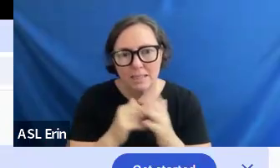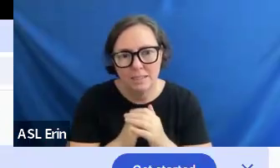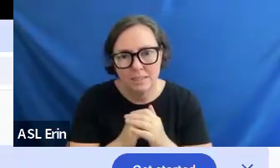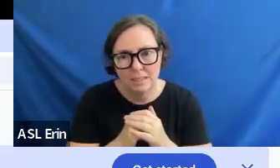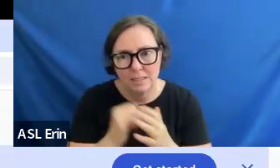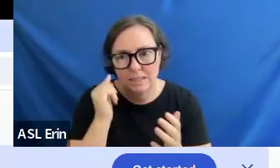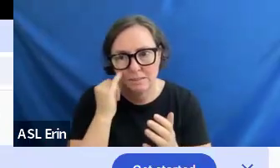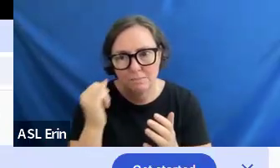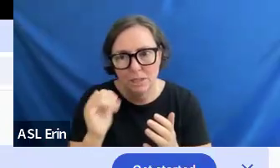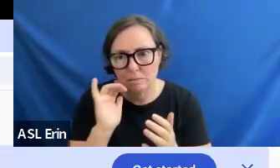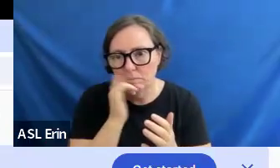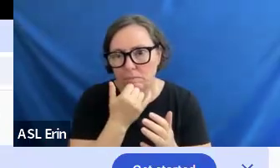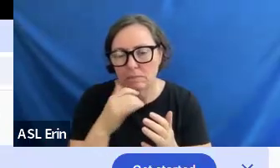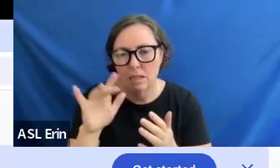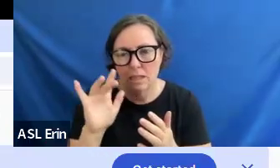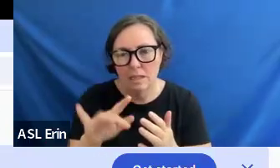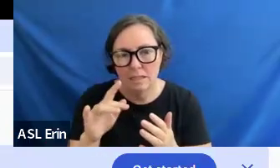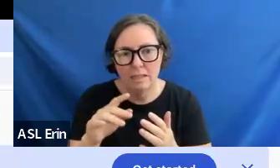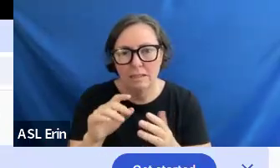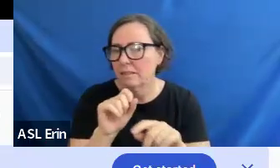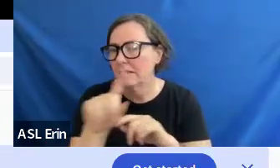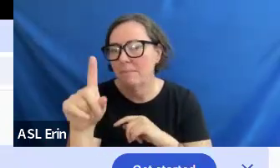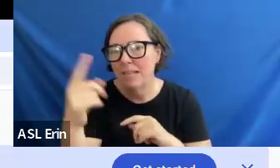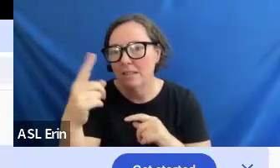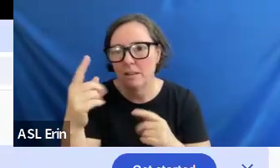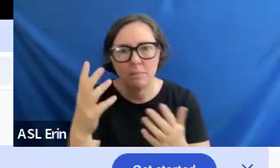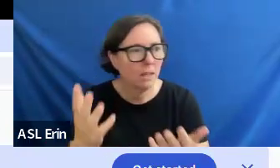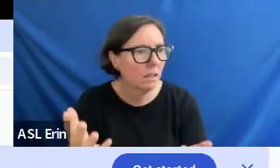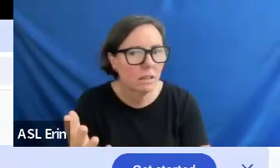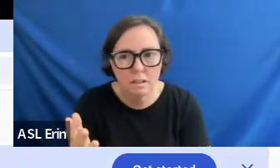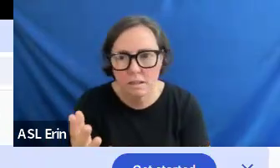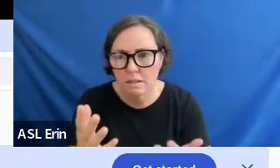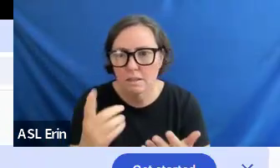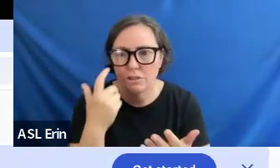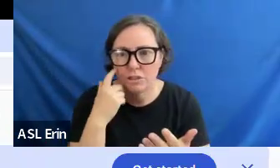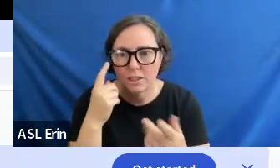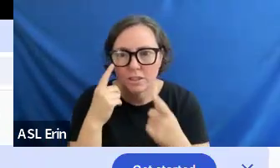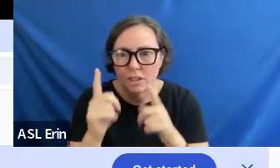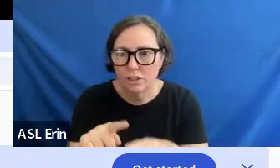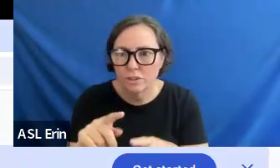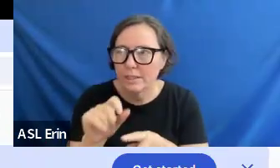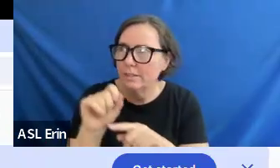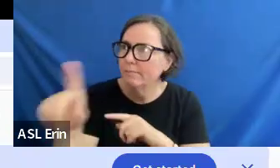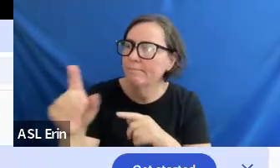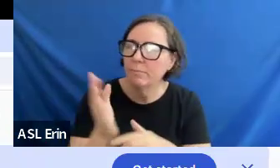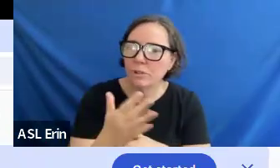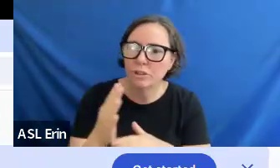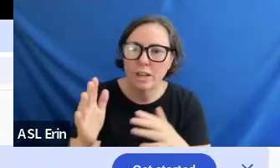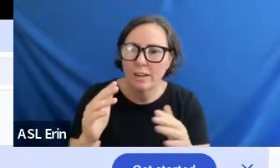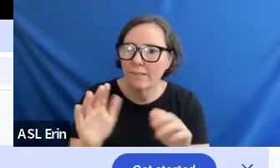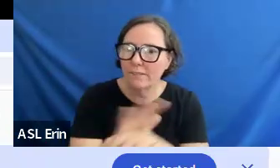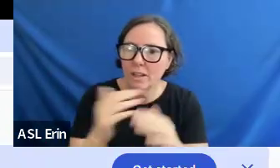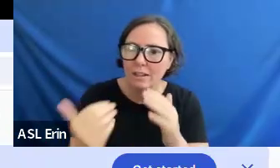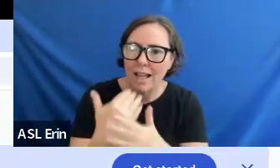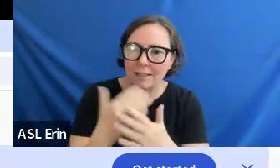you click a unlabeled submit button and you just, gave somebody full